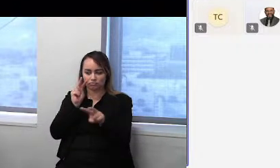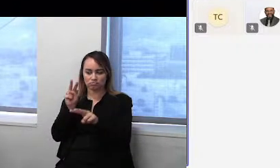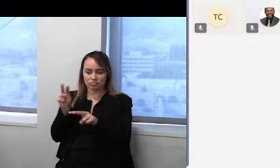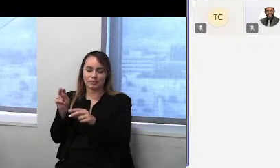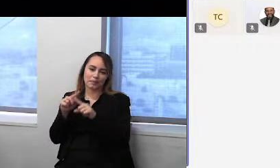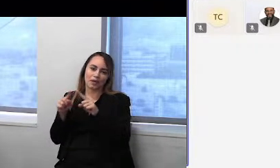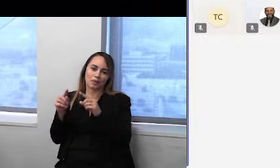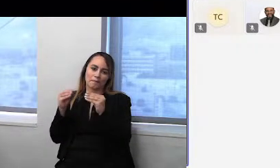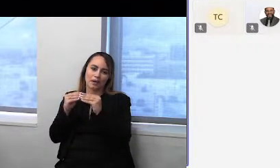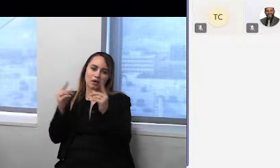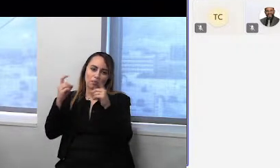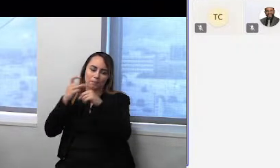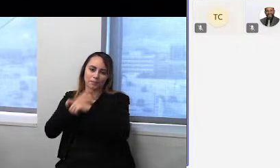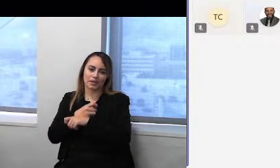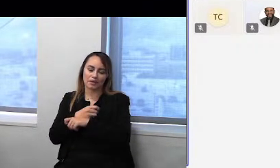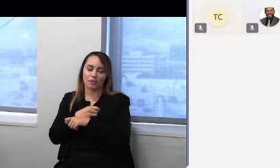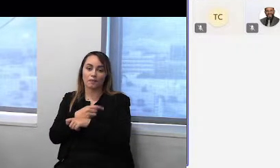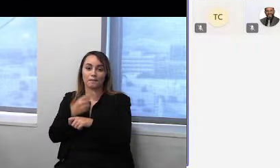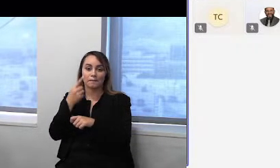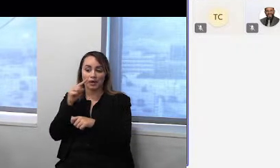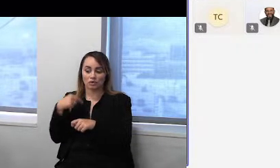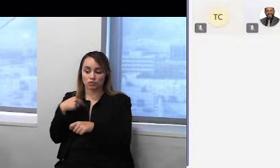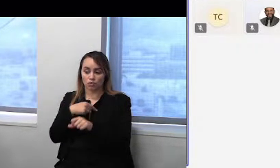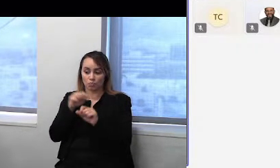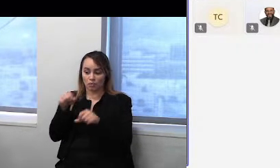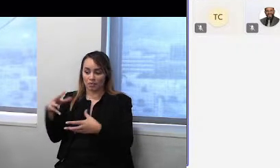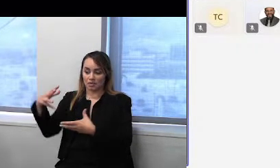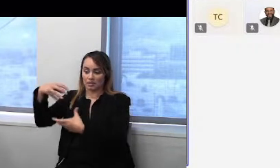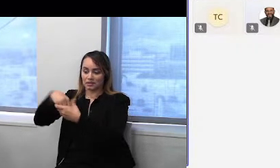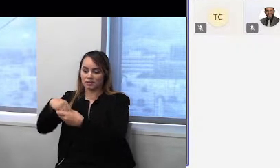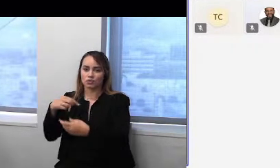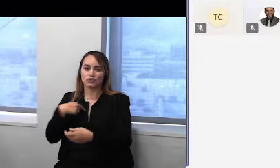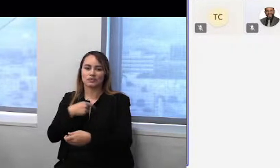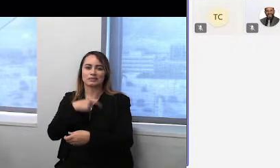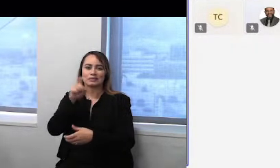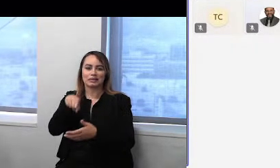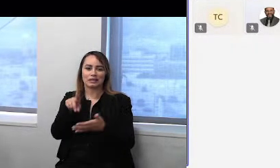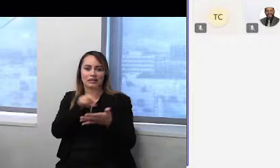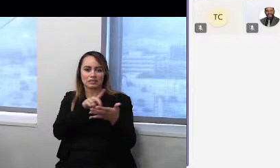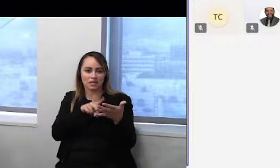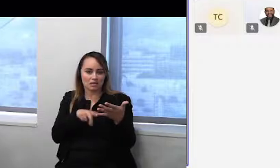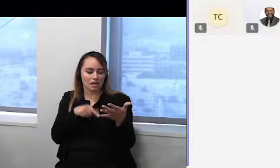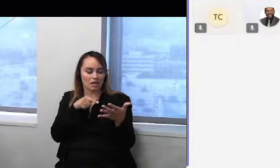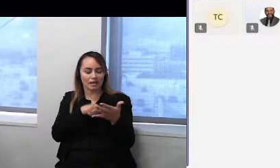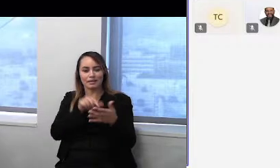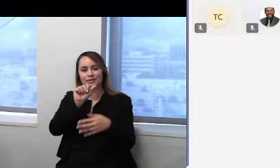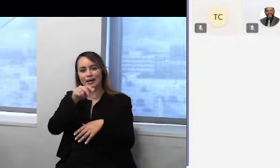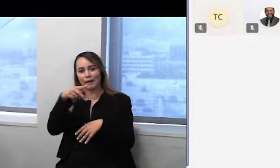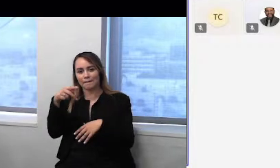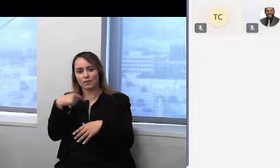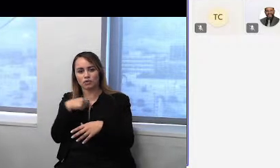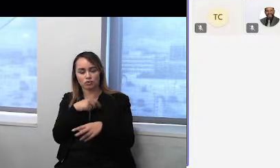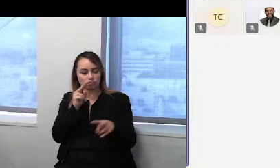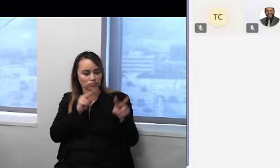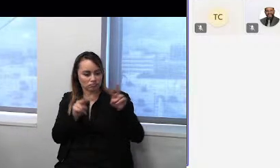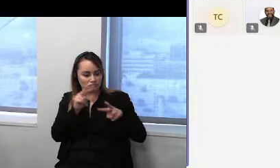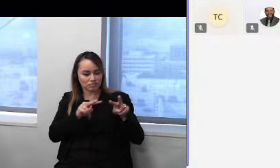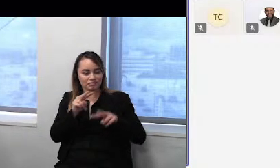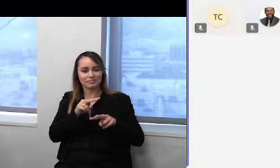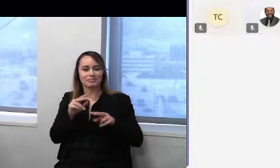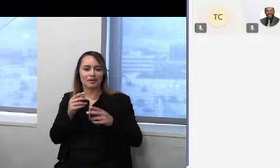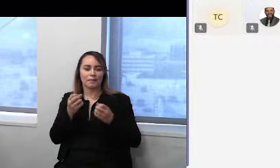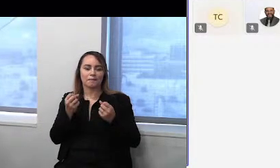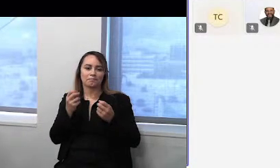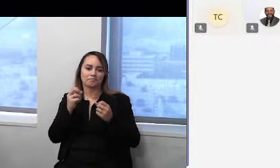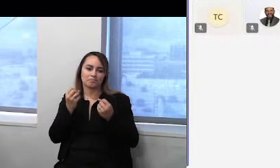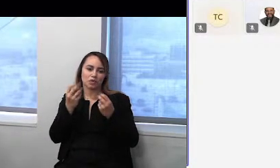to be able to integrate because they have to be designed for the application. And we are working with several developers on that. I think there are some projects that